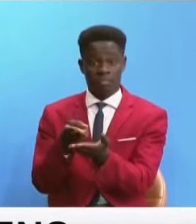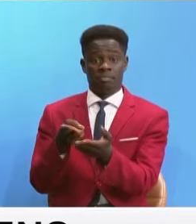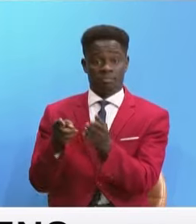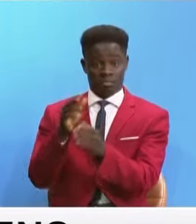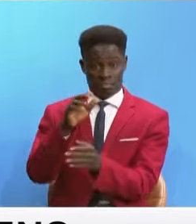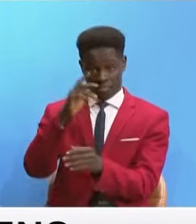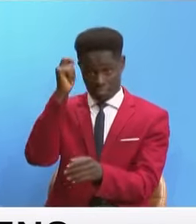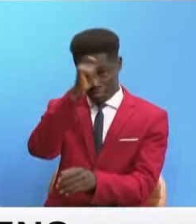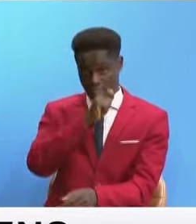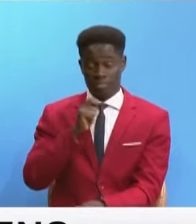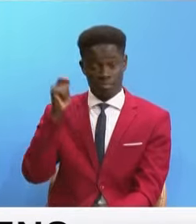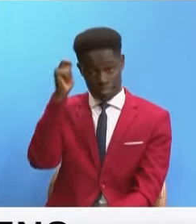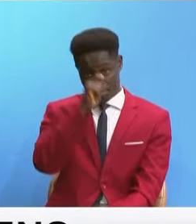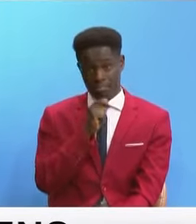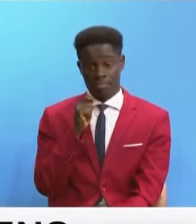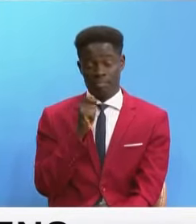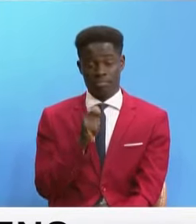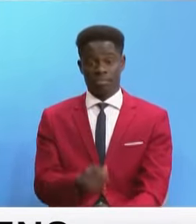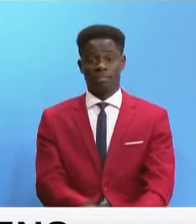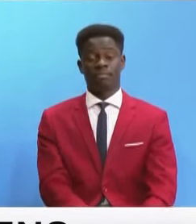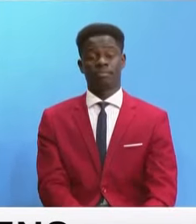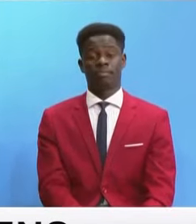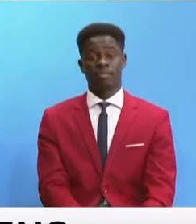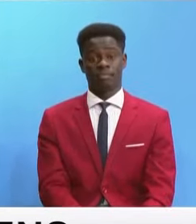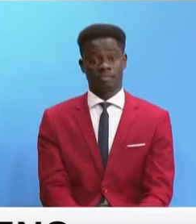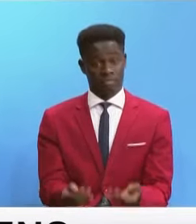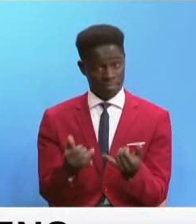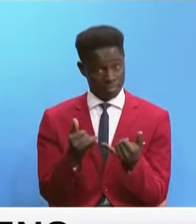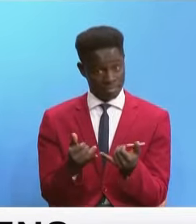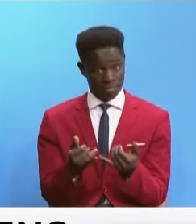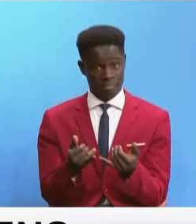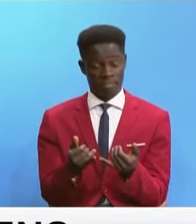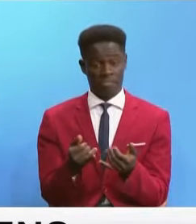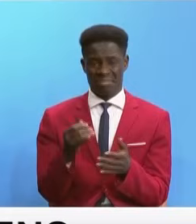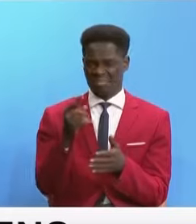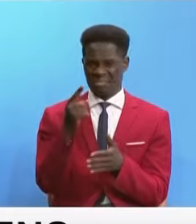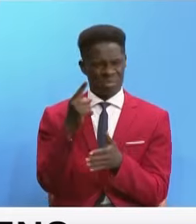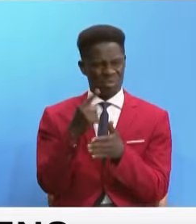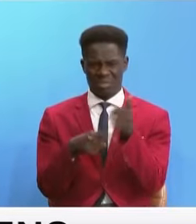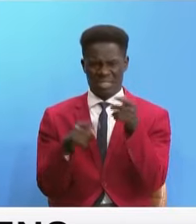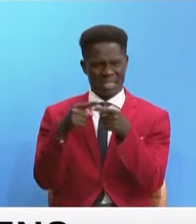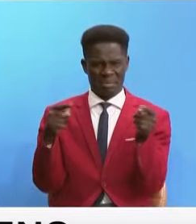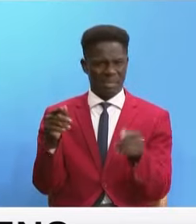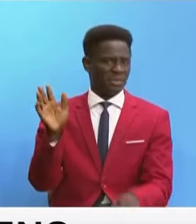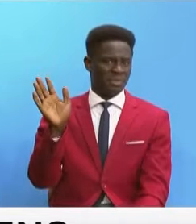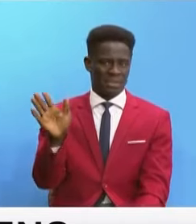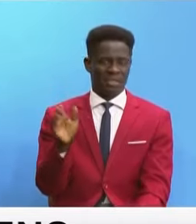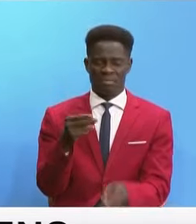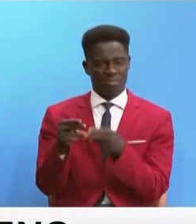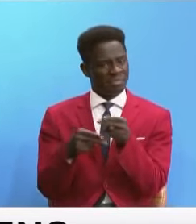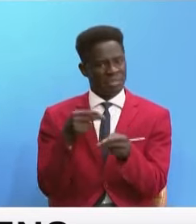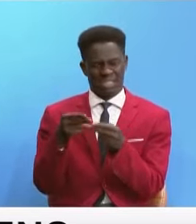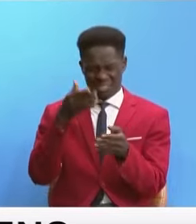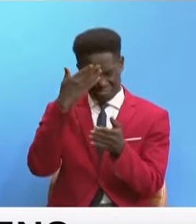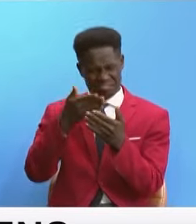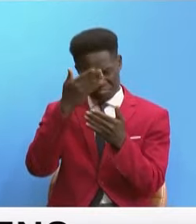And indeed, I think with me, whatever happened there is a learning curve.